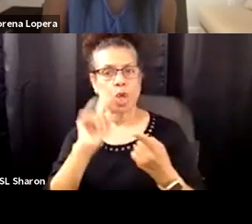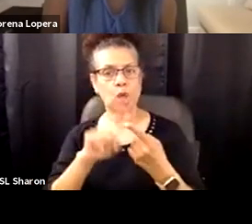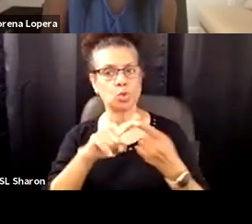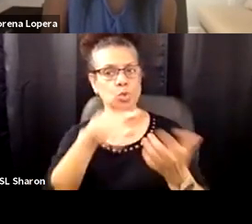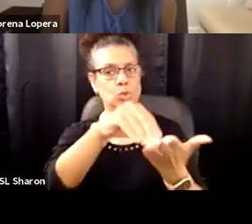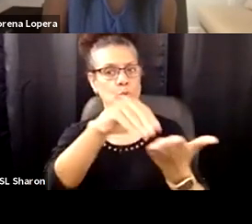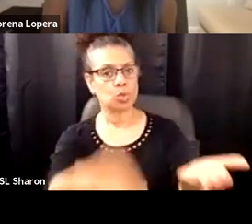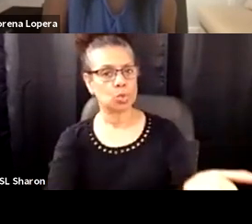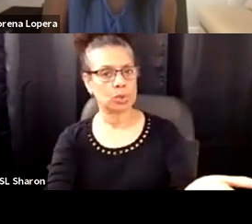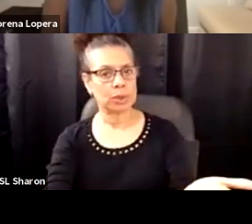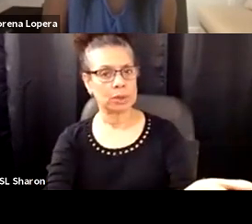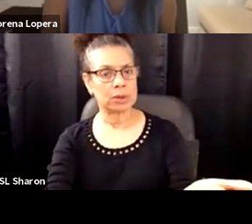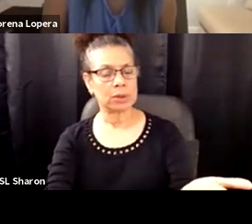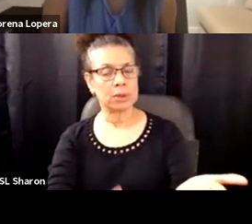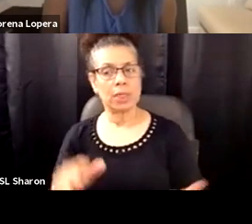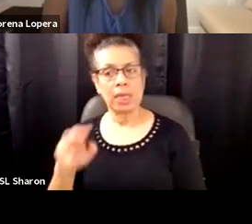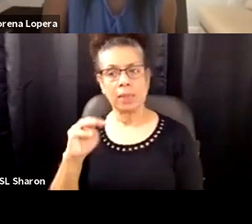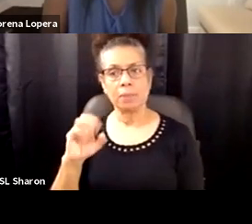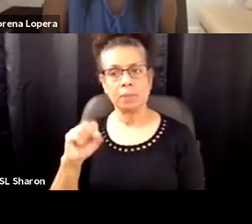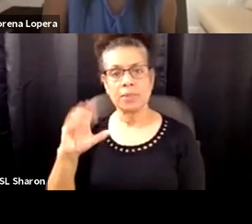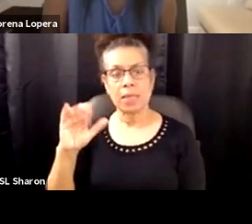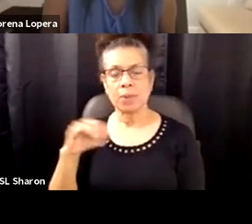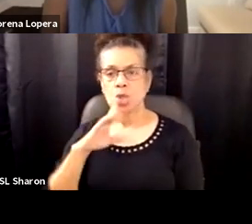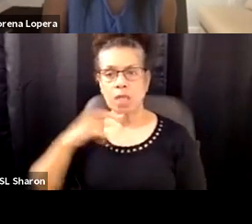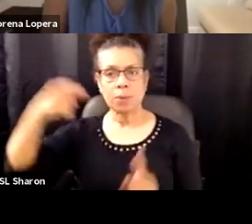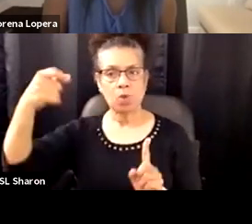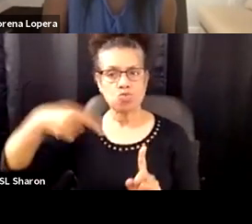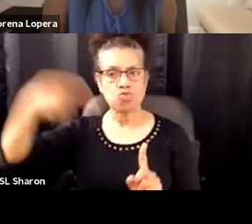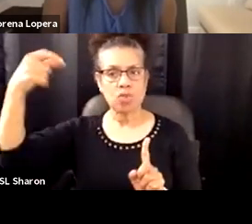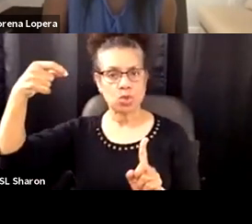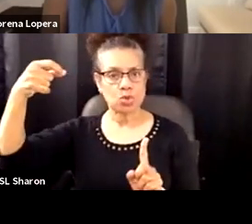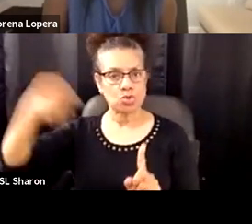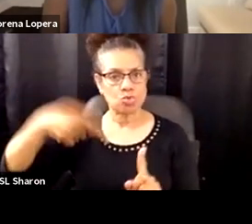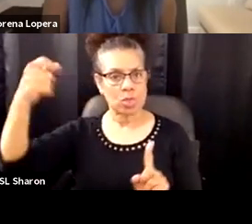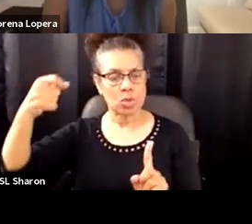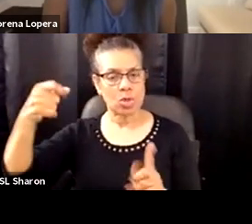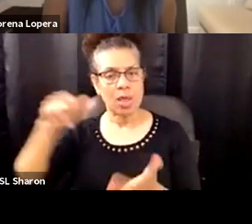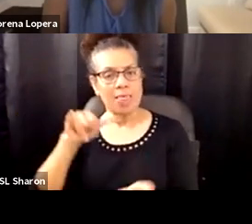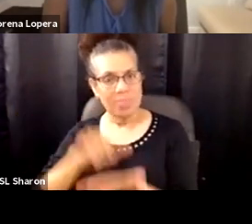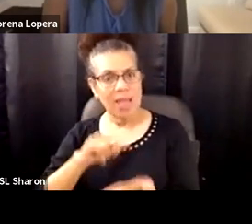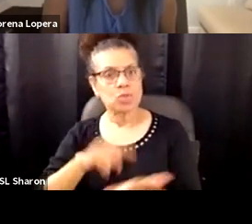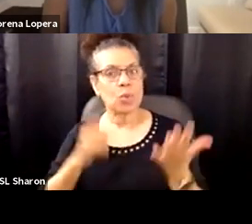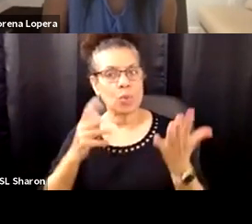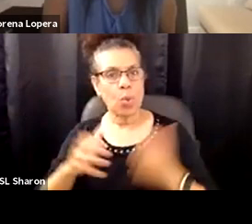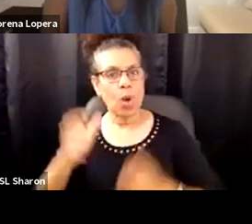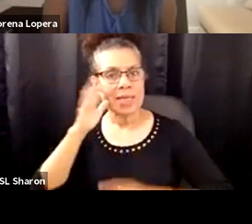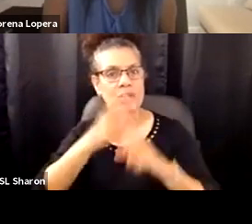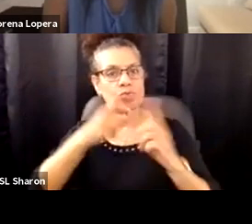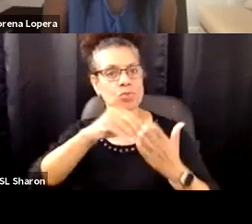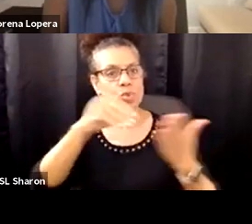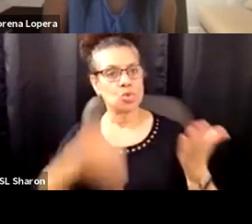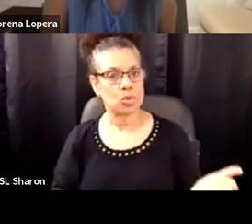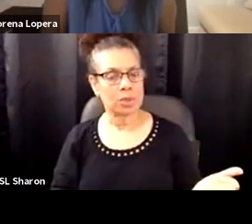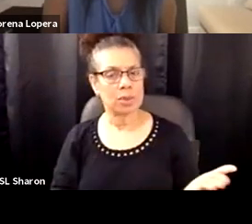and um when miss campbell talked about triggers that's one of the things that that we want to hear from students